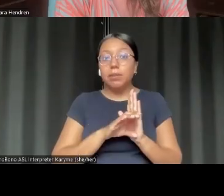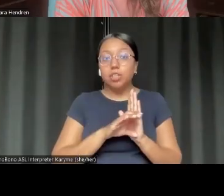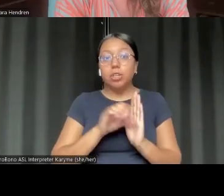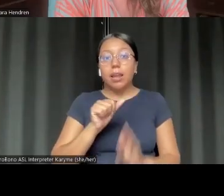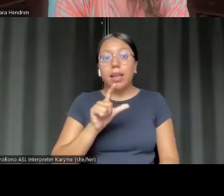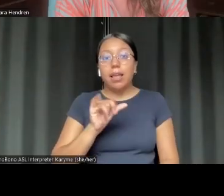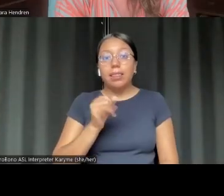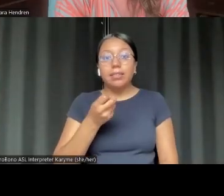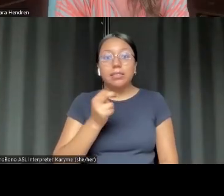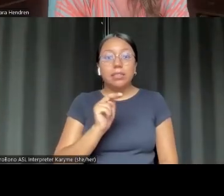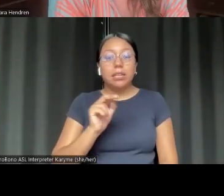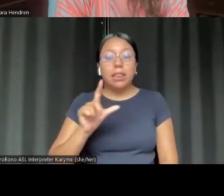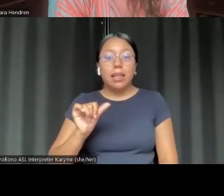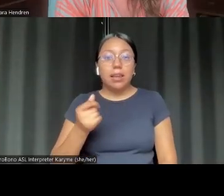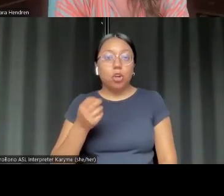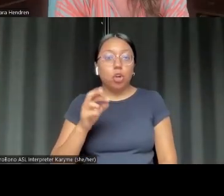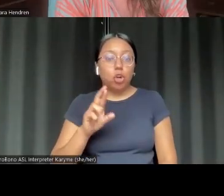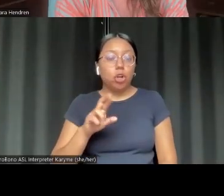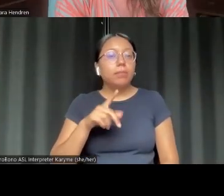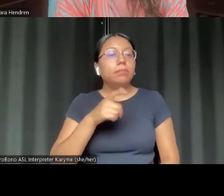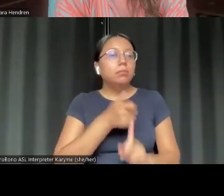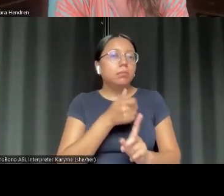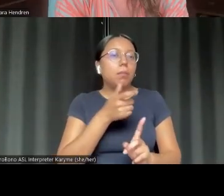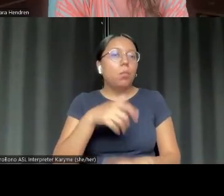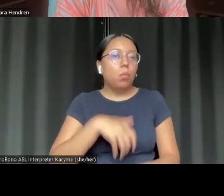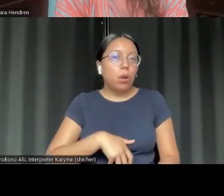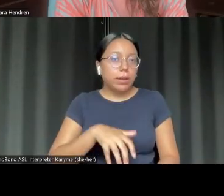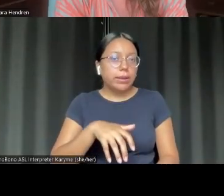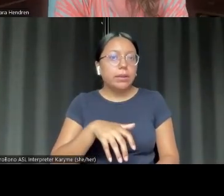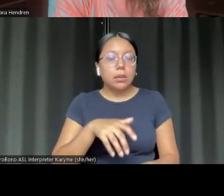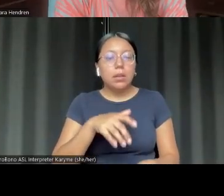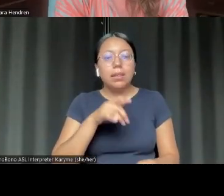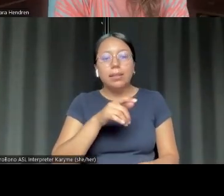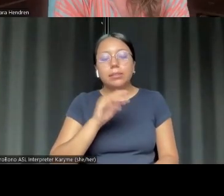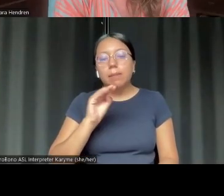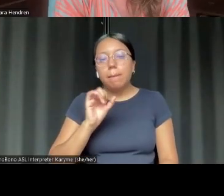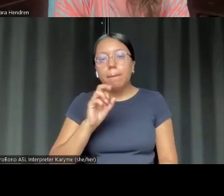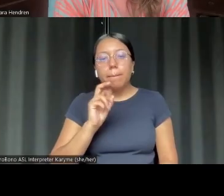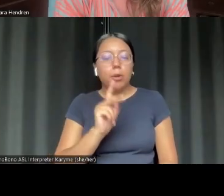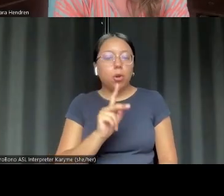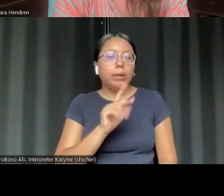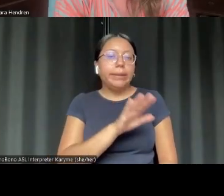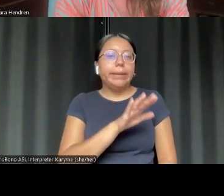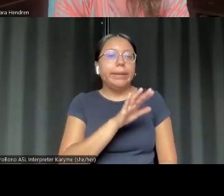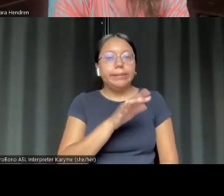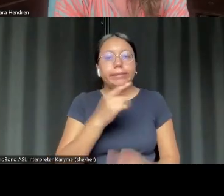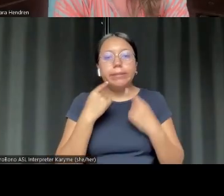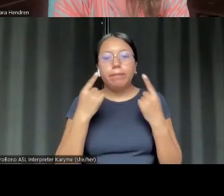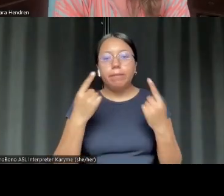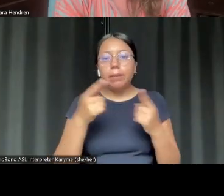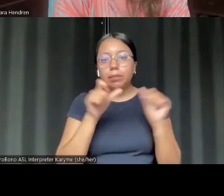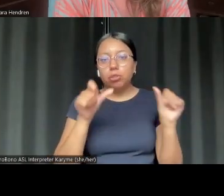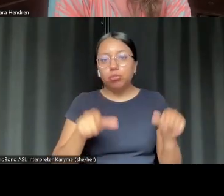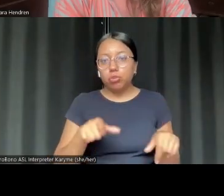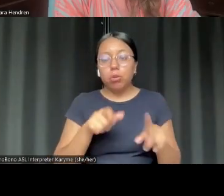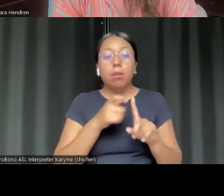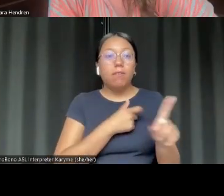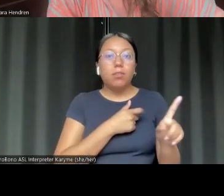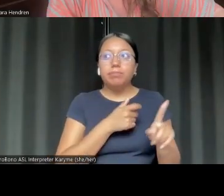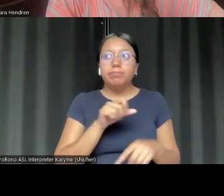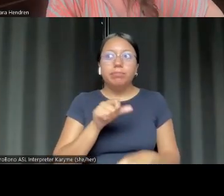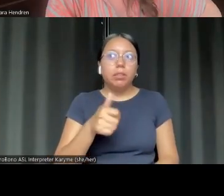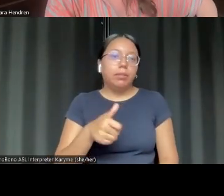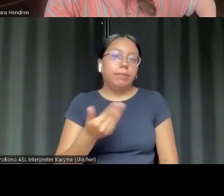is Mark Quinn's famous sculpture from 10 or 15 years ago. If you know the